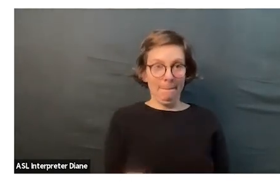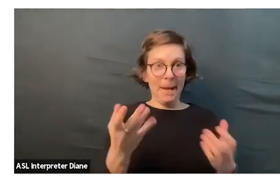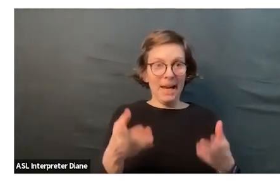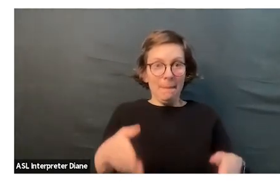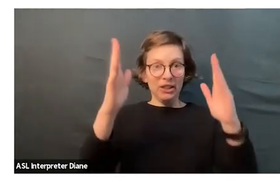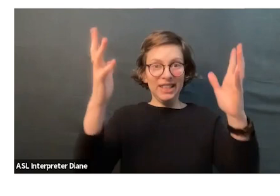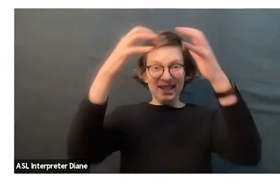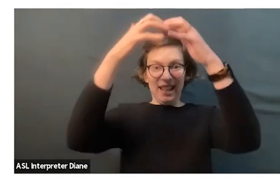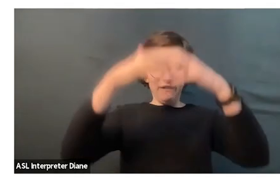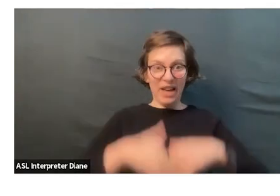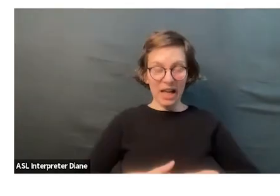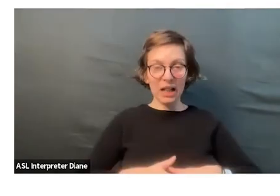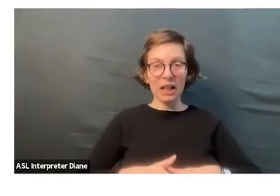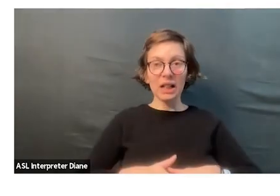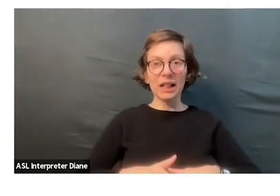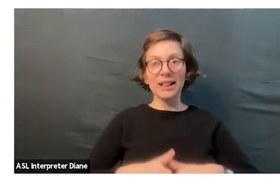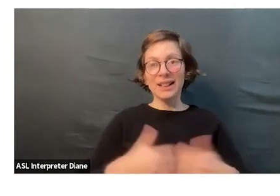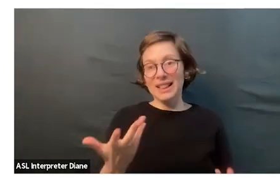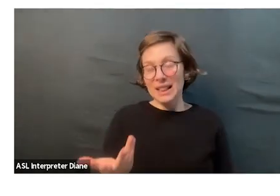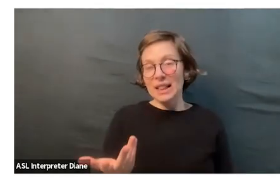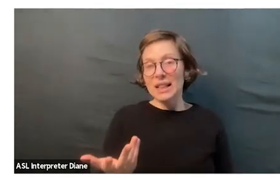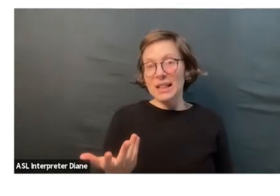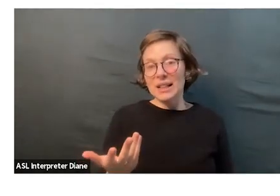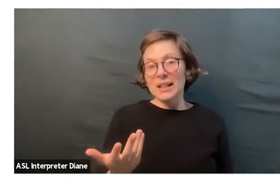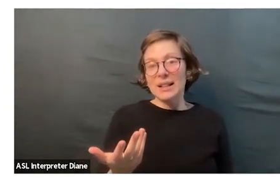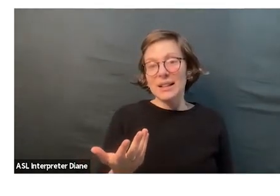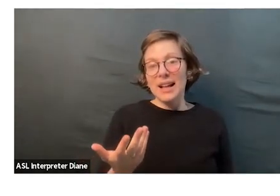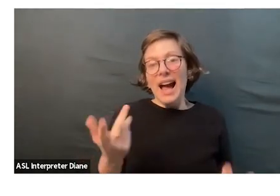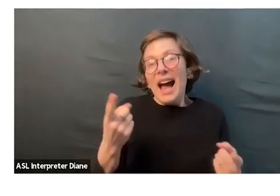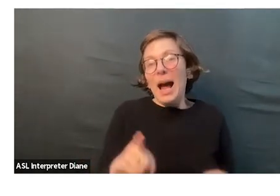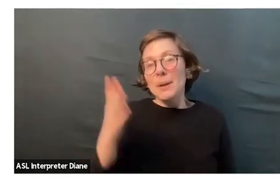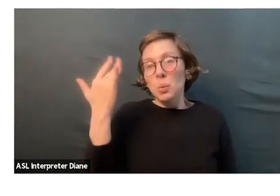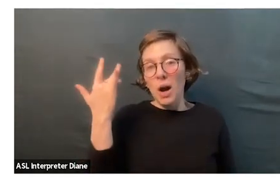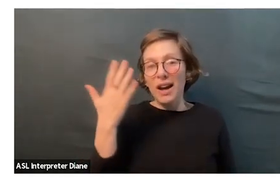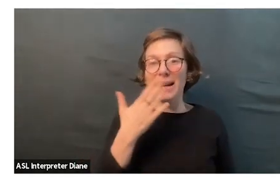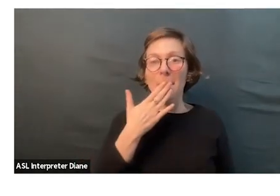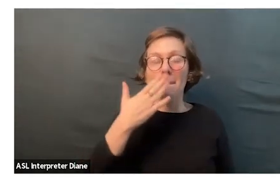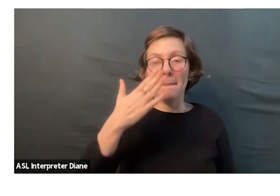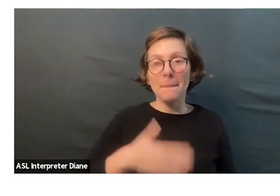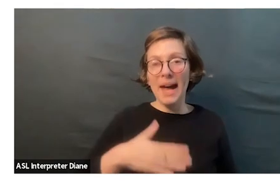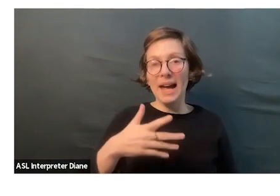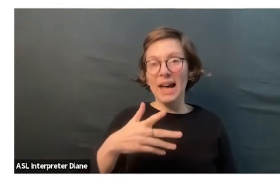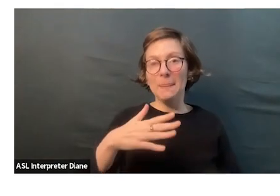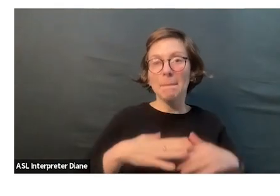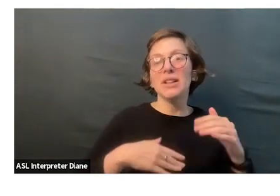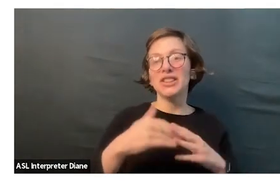infrastructure. And likewise, the most climate vulnerable places in the world are those that were deliberately